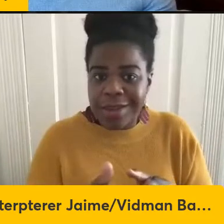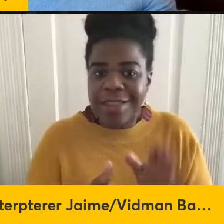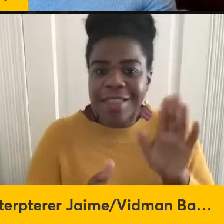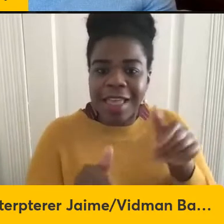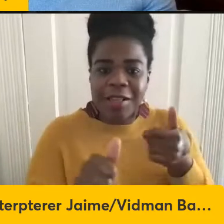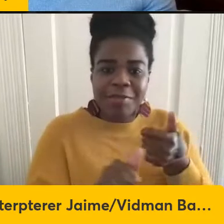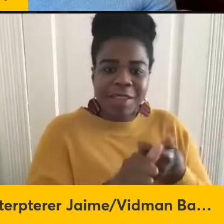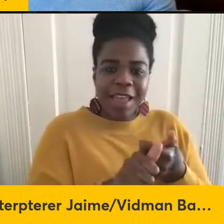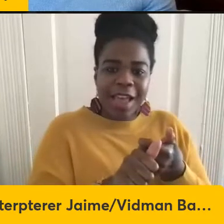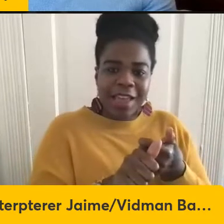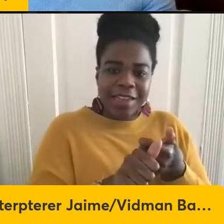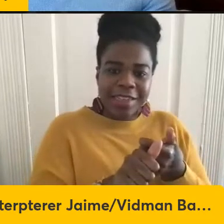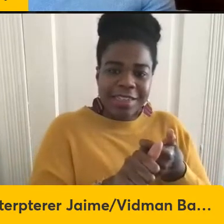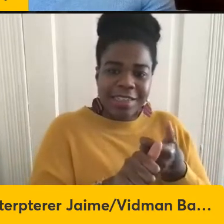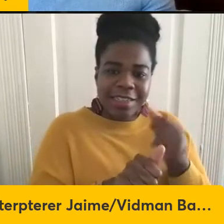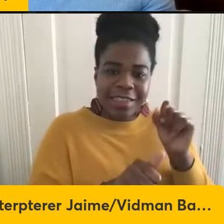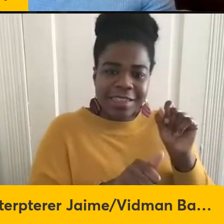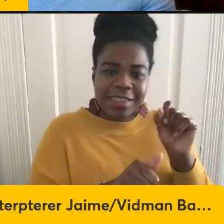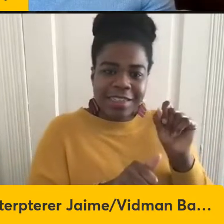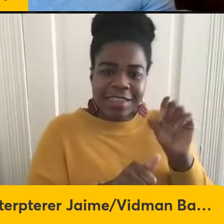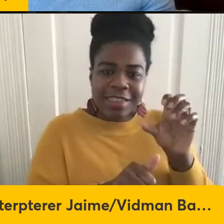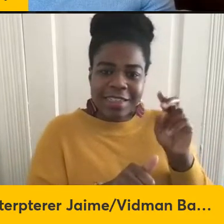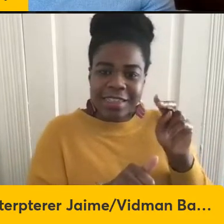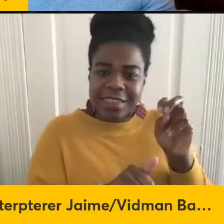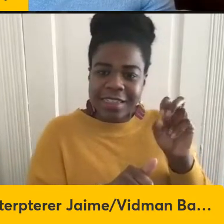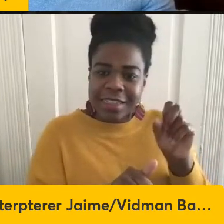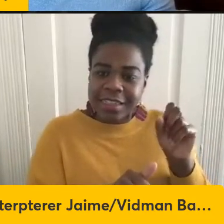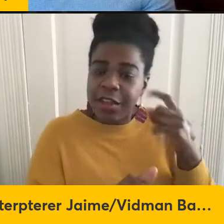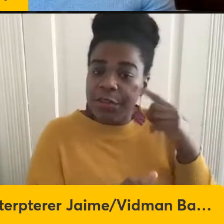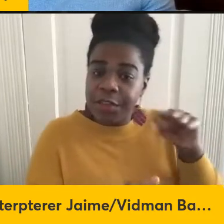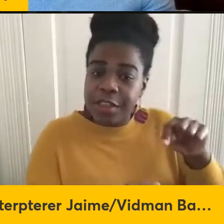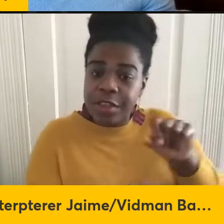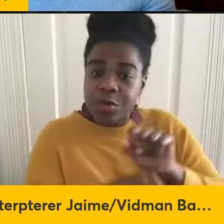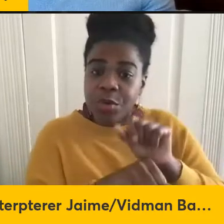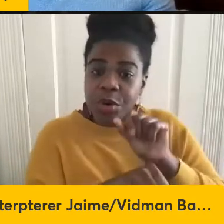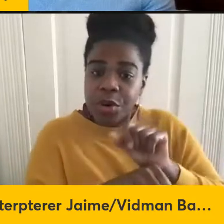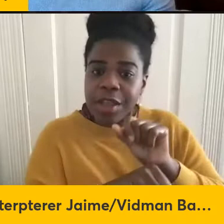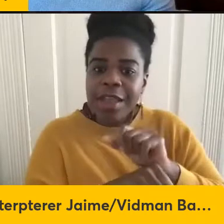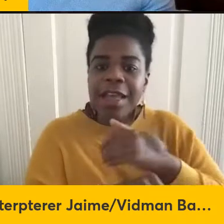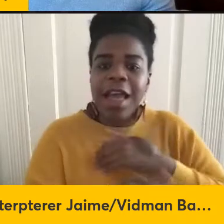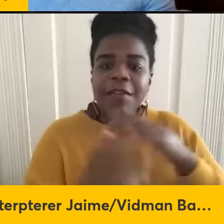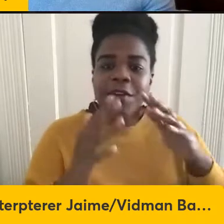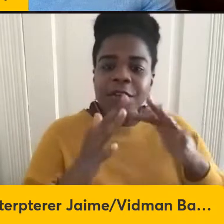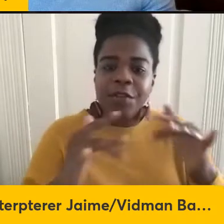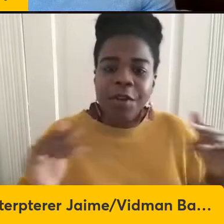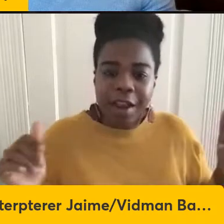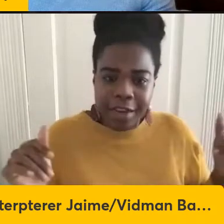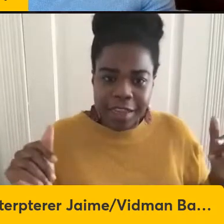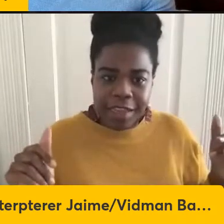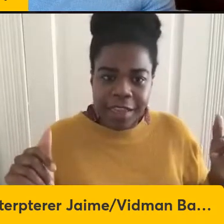behind the scenes work on these illnesses that have a variety of kind of